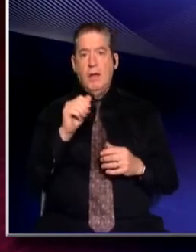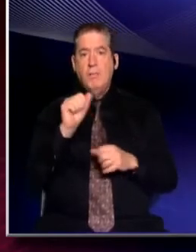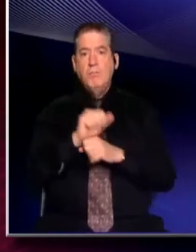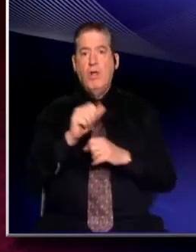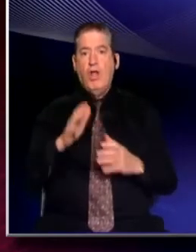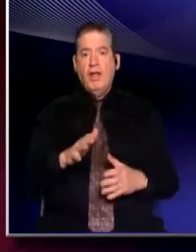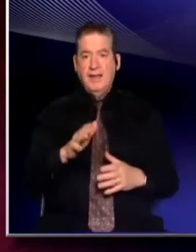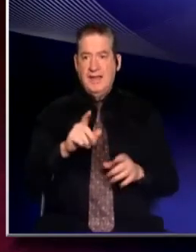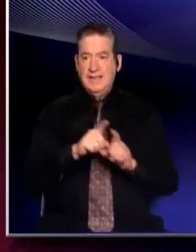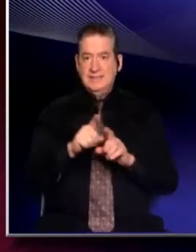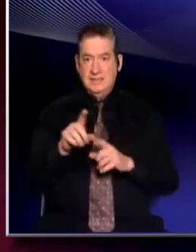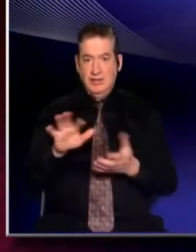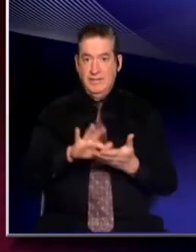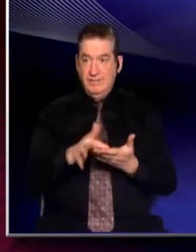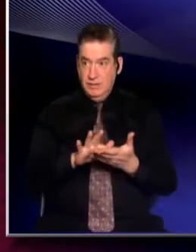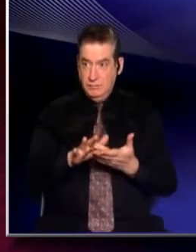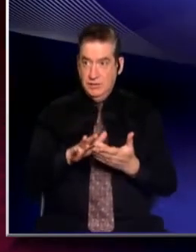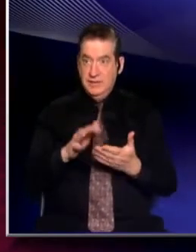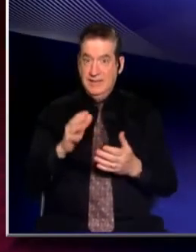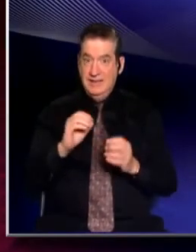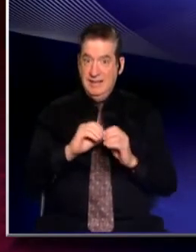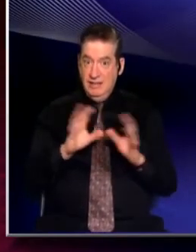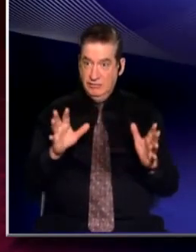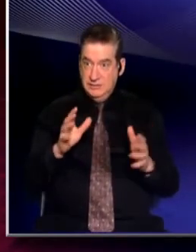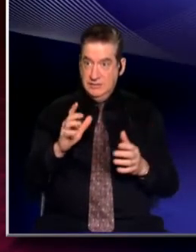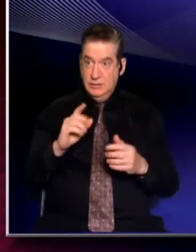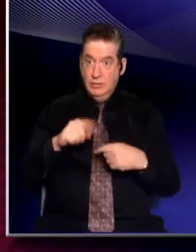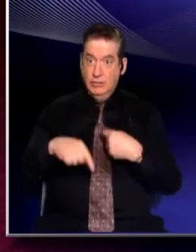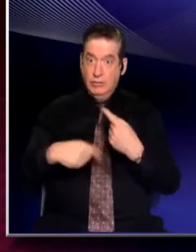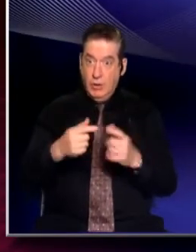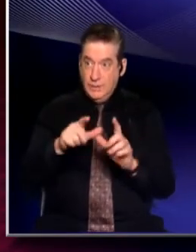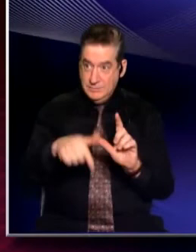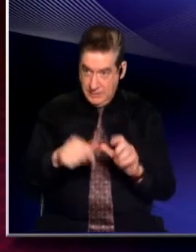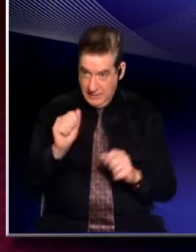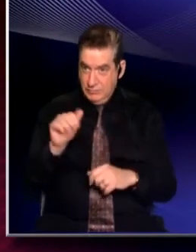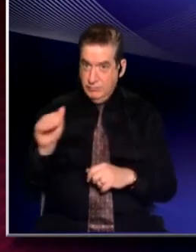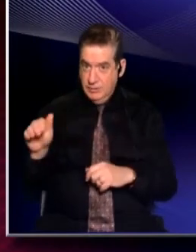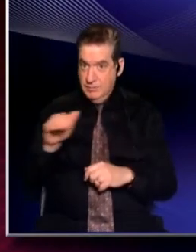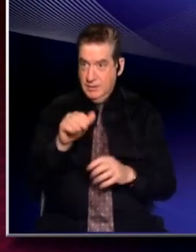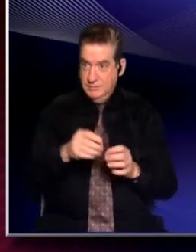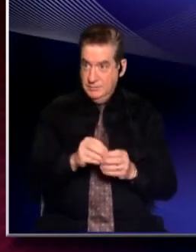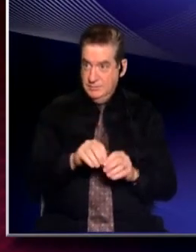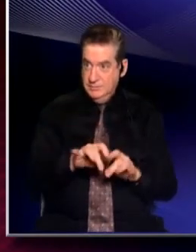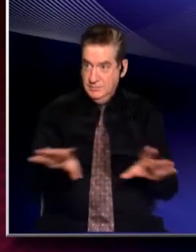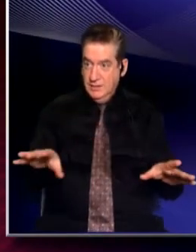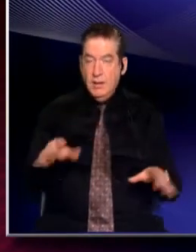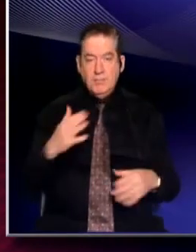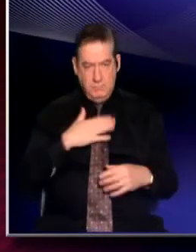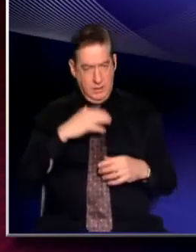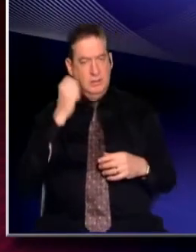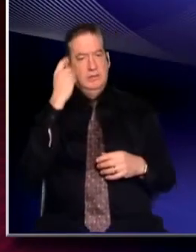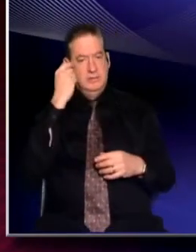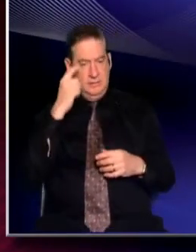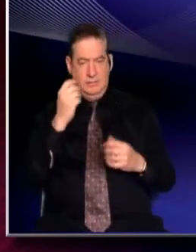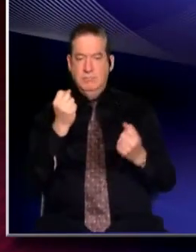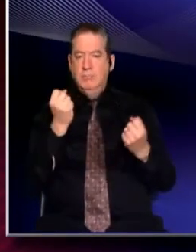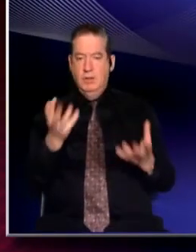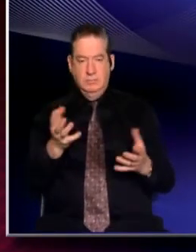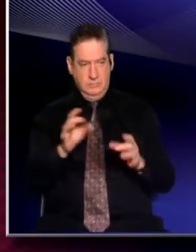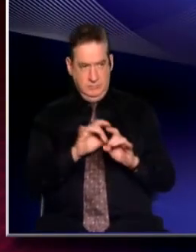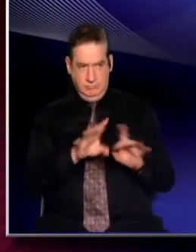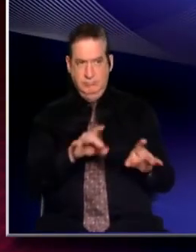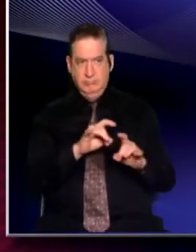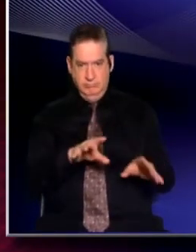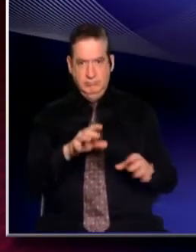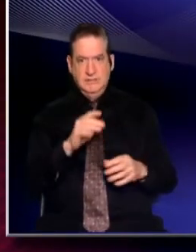as soon as their fingerprint clearance is about to be expired? Send any reminders? It's my understanding that yes, multiple reminders are sent